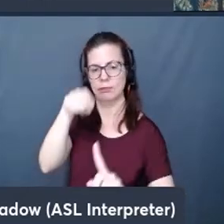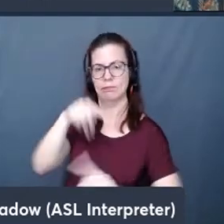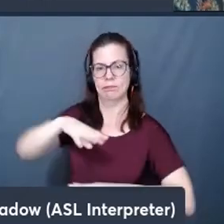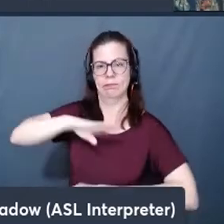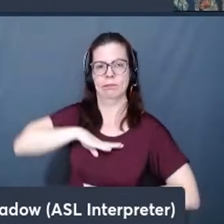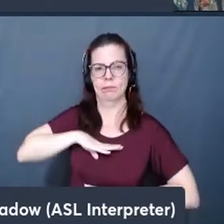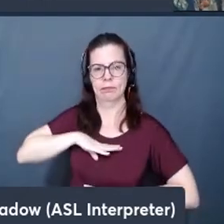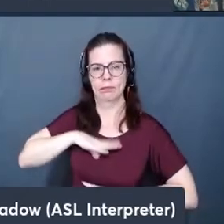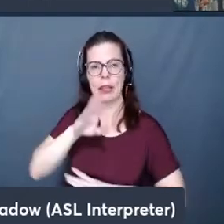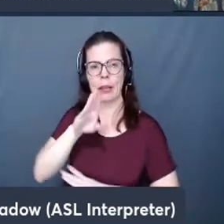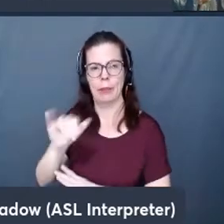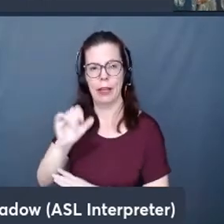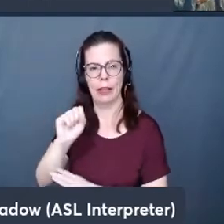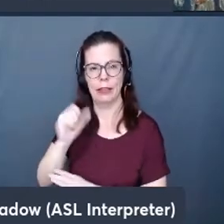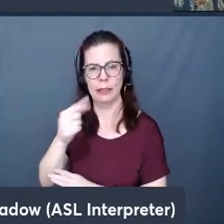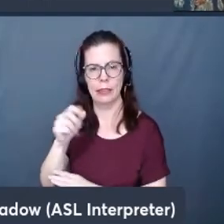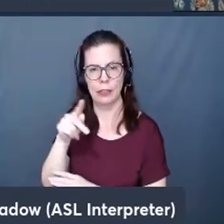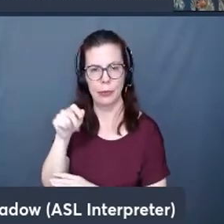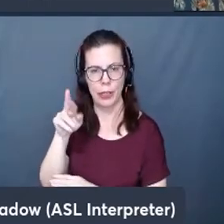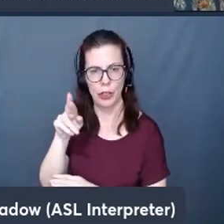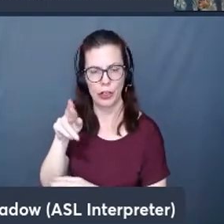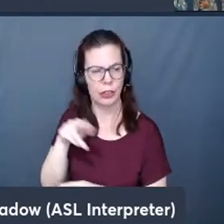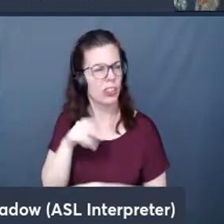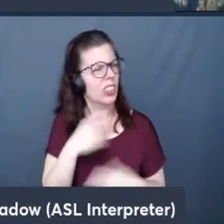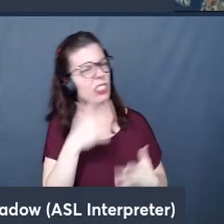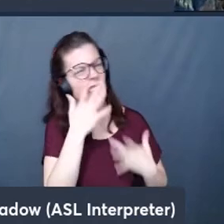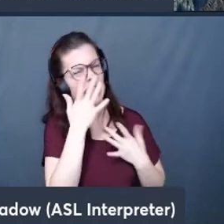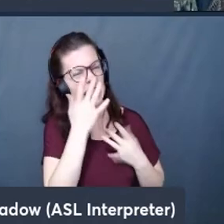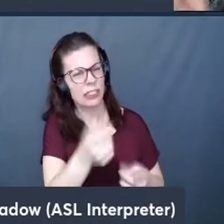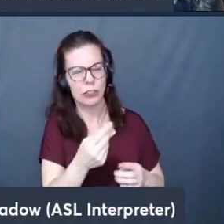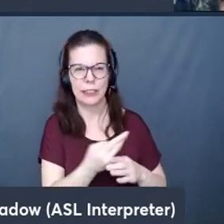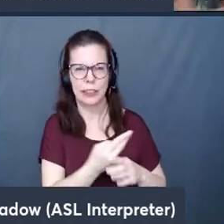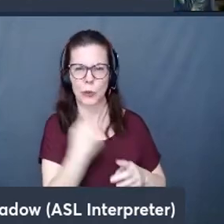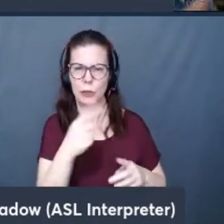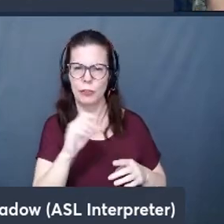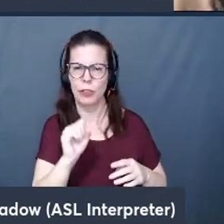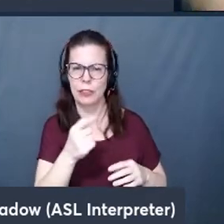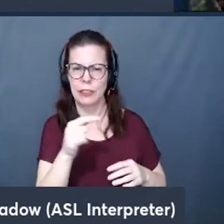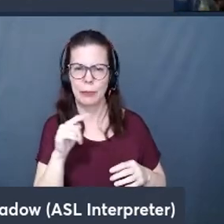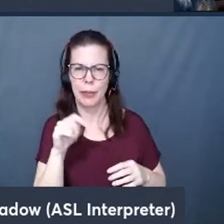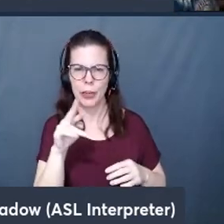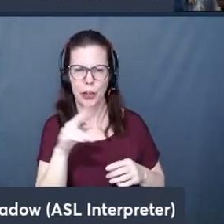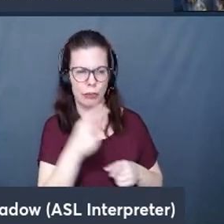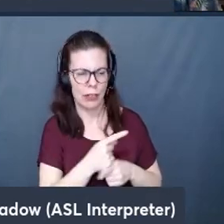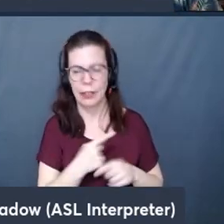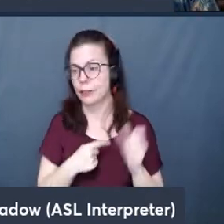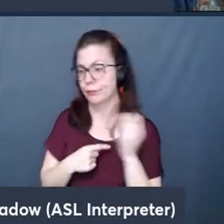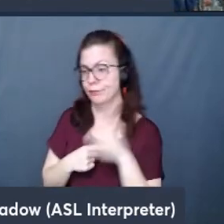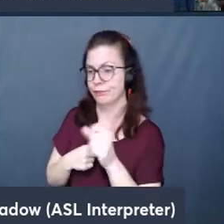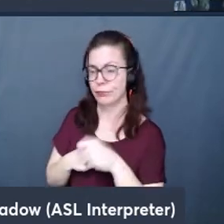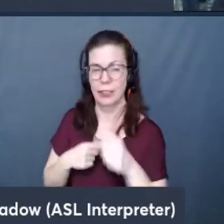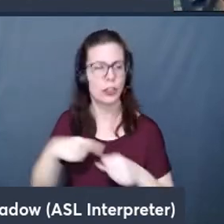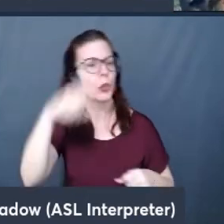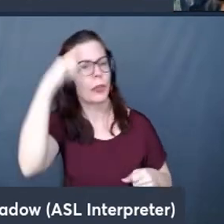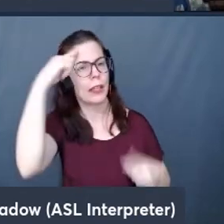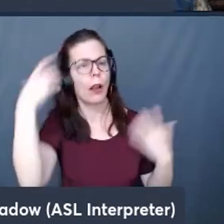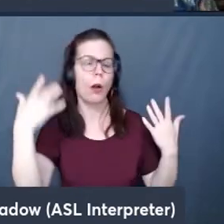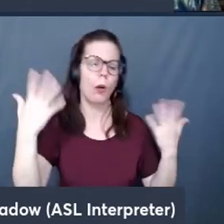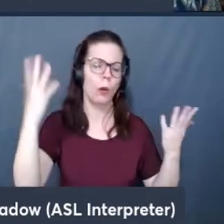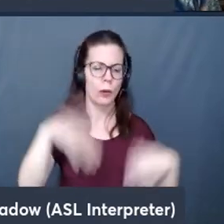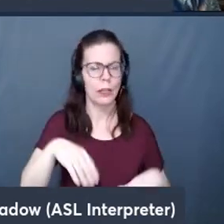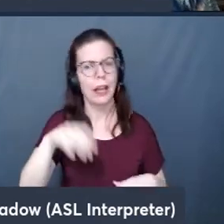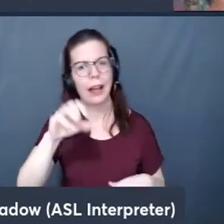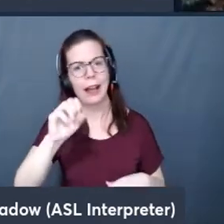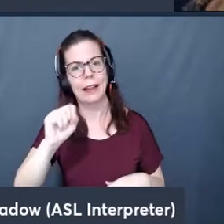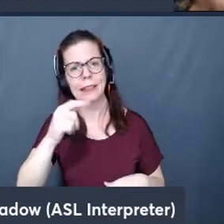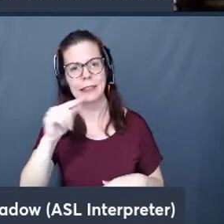SageMaker. Interesting. This is a very interesting use case of SageMaker, right? Again, Yeah, everybody out there, you may think like, oh, SageMaker is a